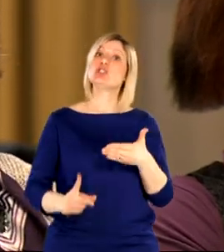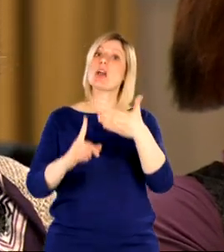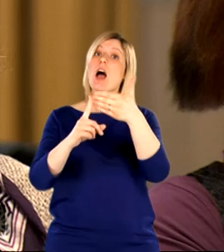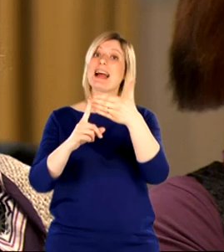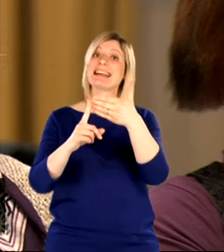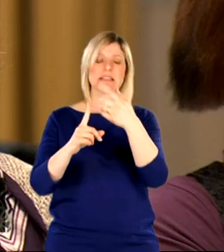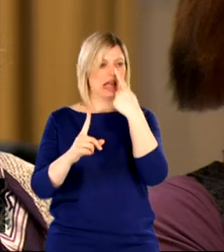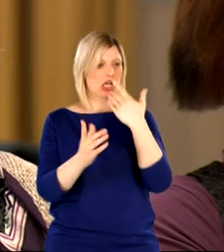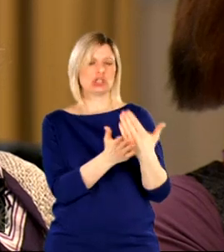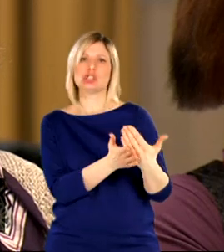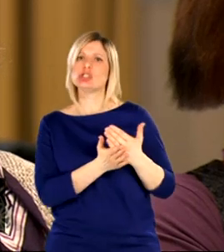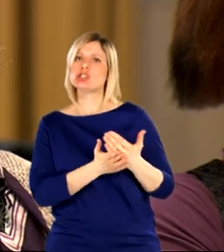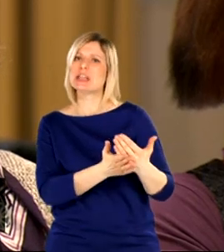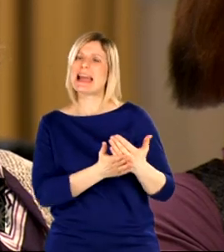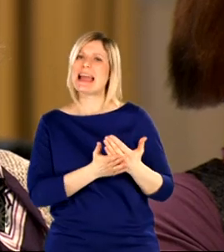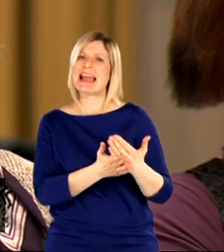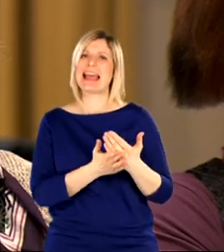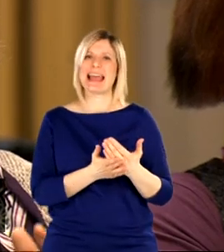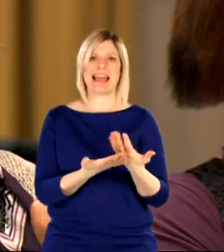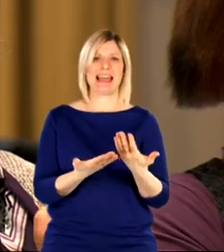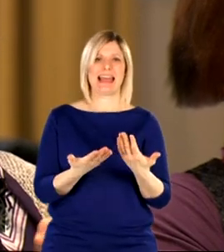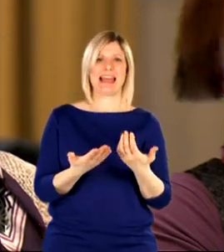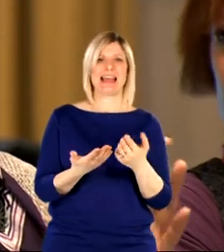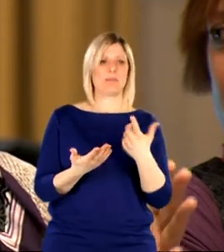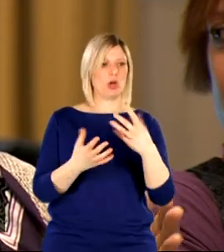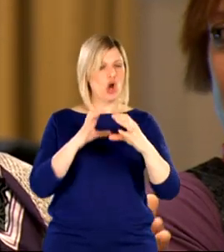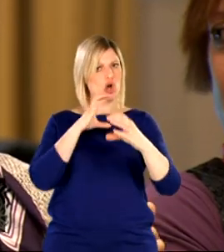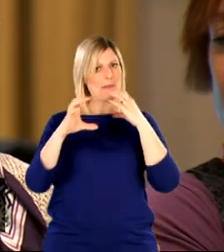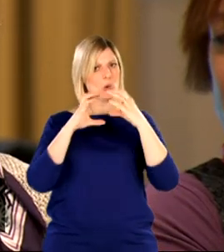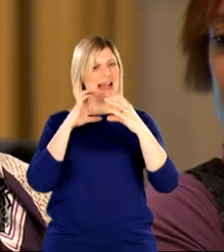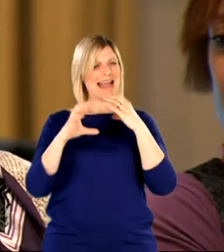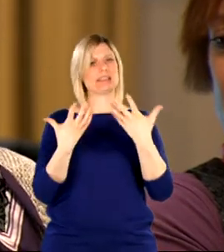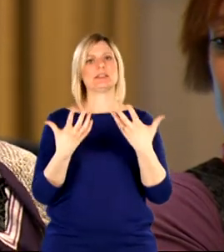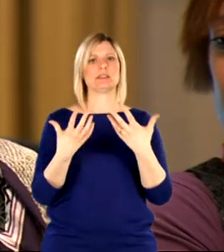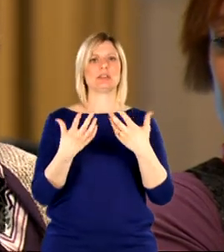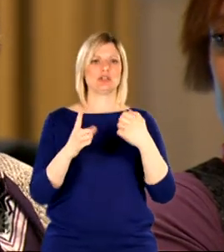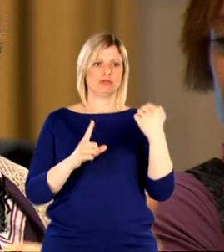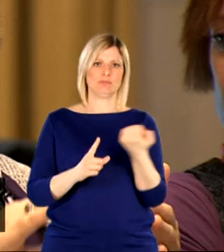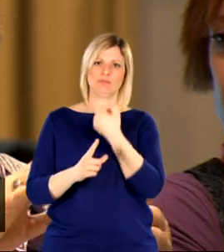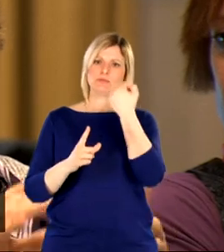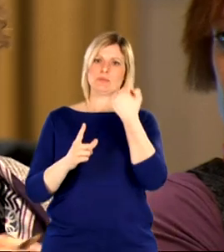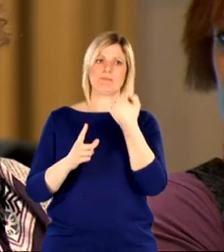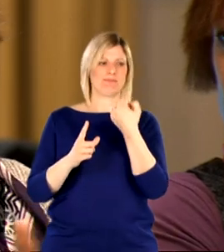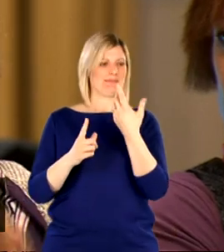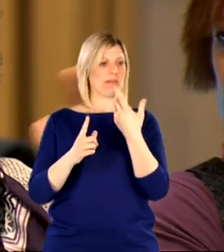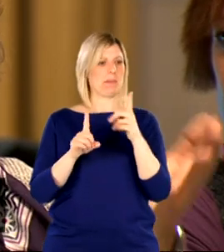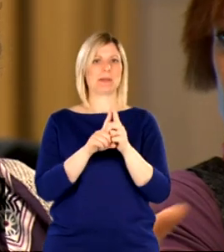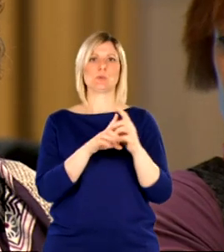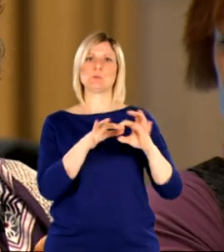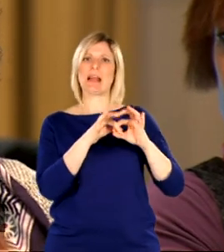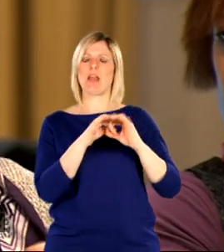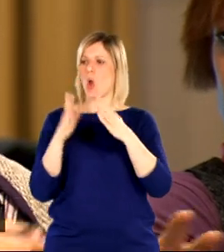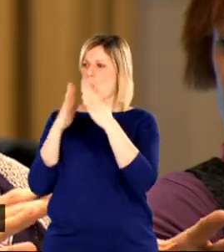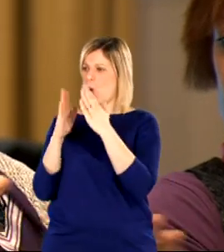not only the shared, but they're ones that you should be able to, certainly around children's communication, you can't, you know, that you should be doing, that you're all going to be doing